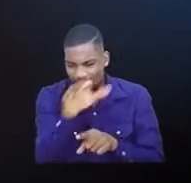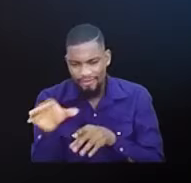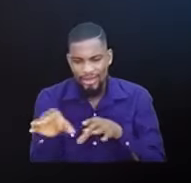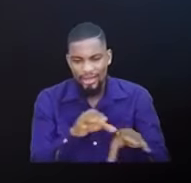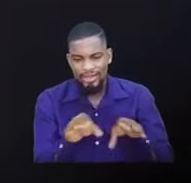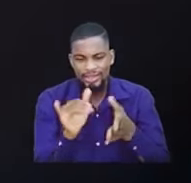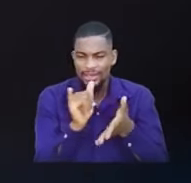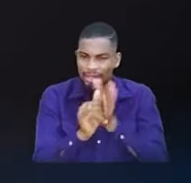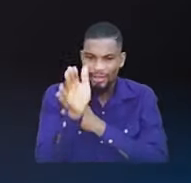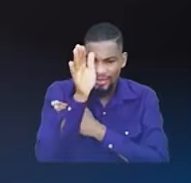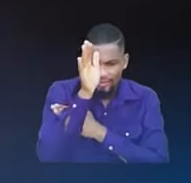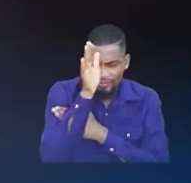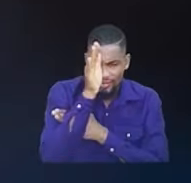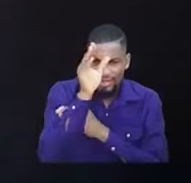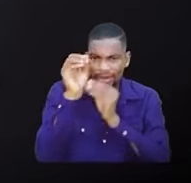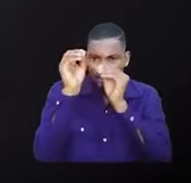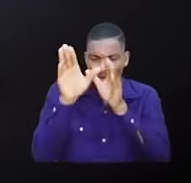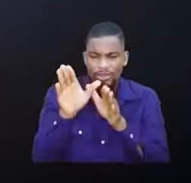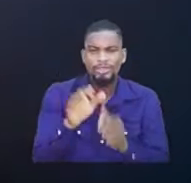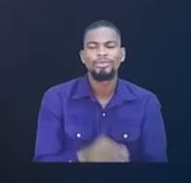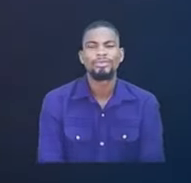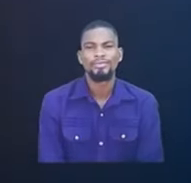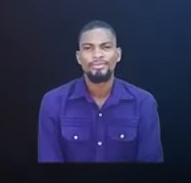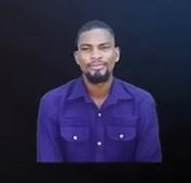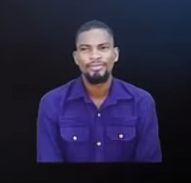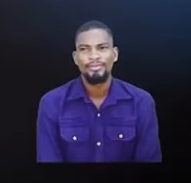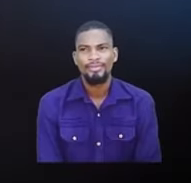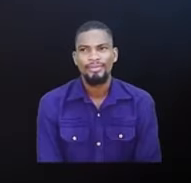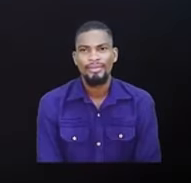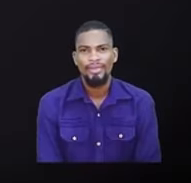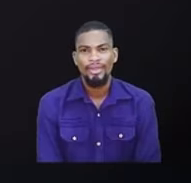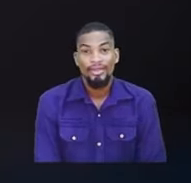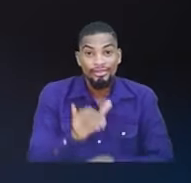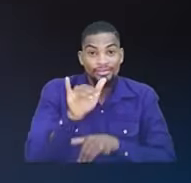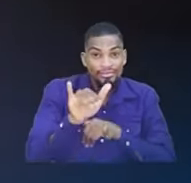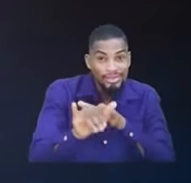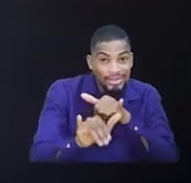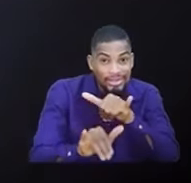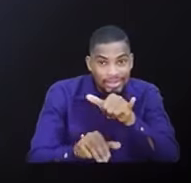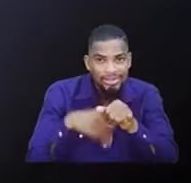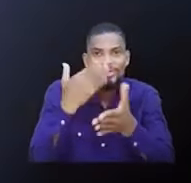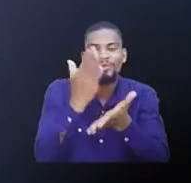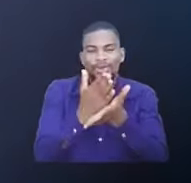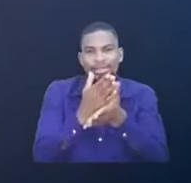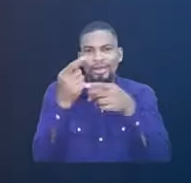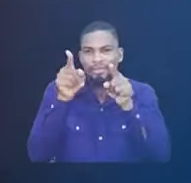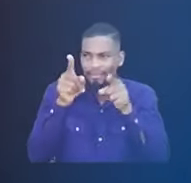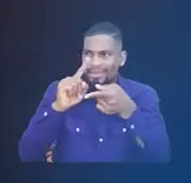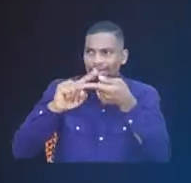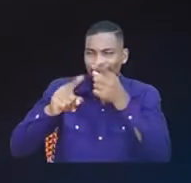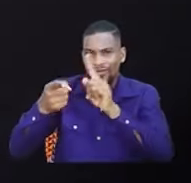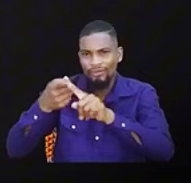has taught them. And so he would have stopped anyway. But